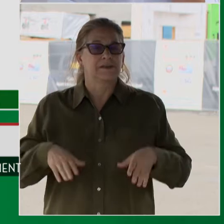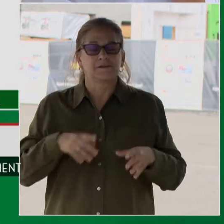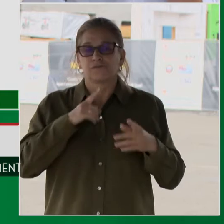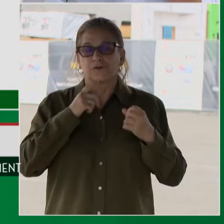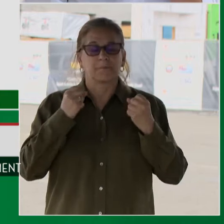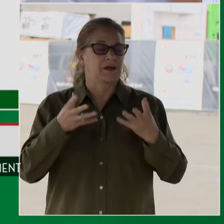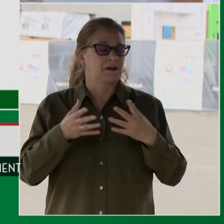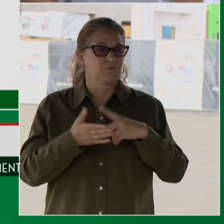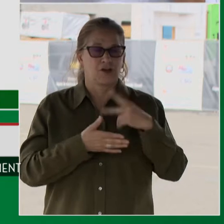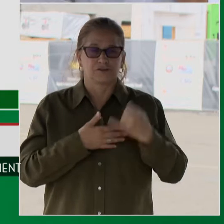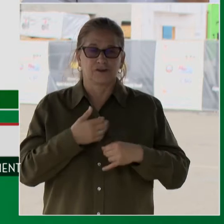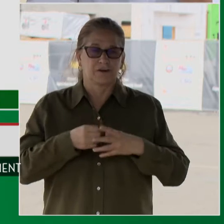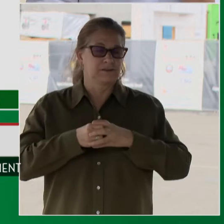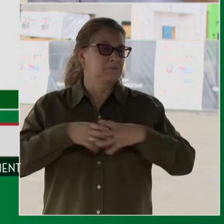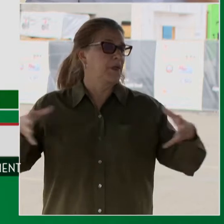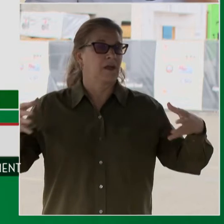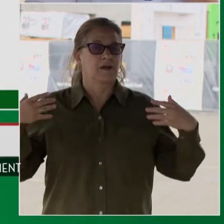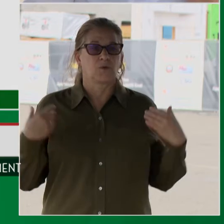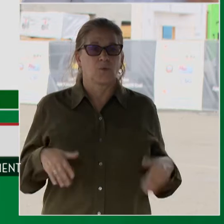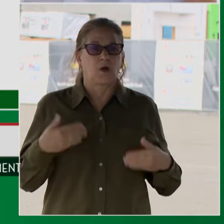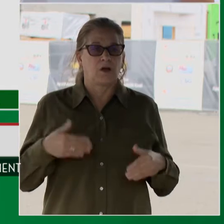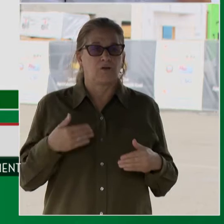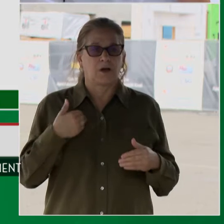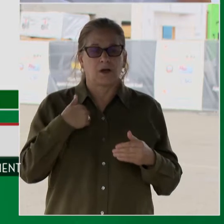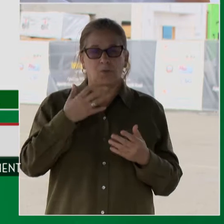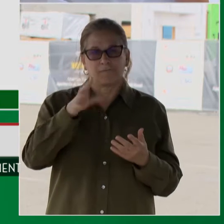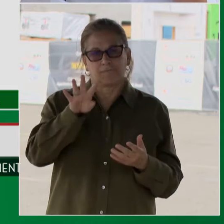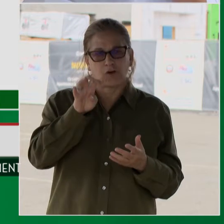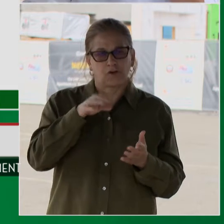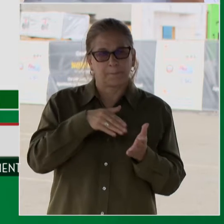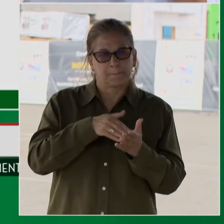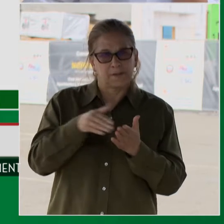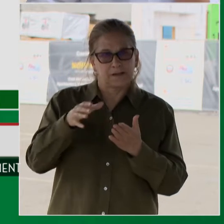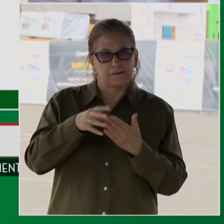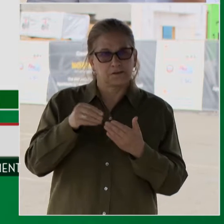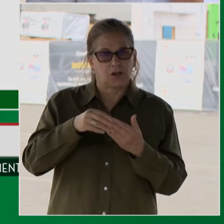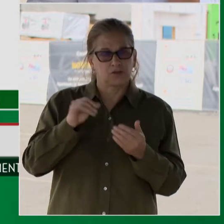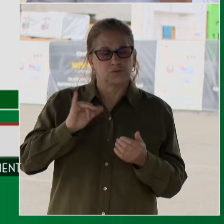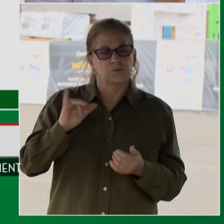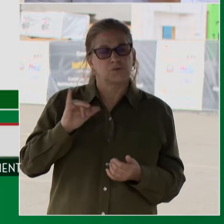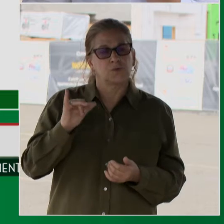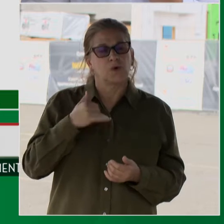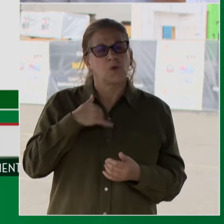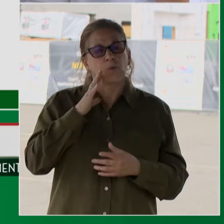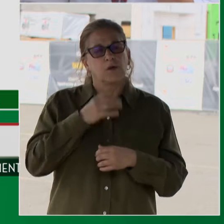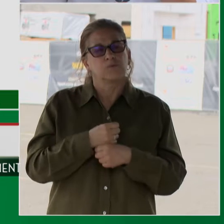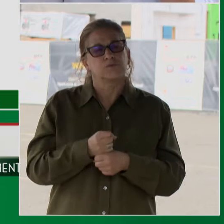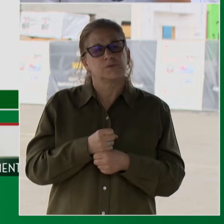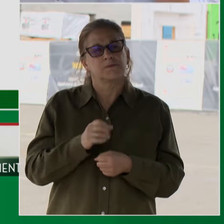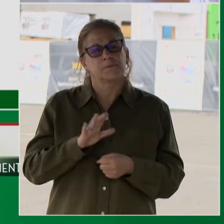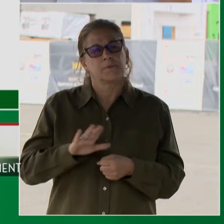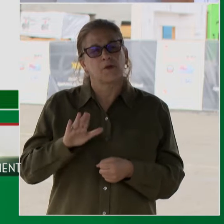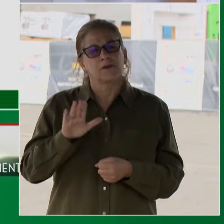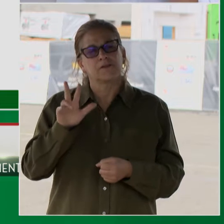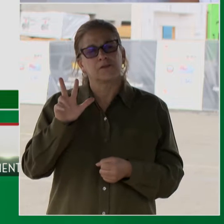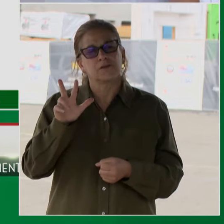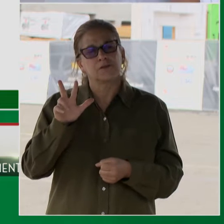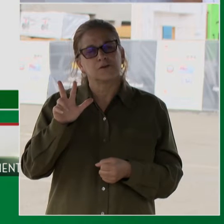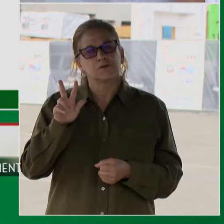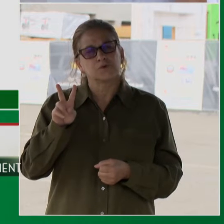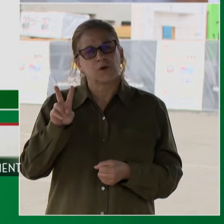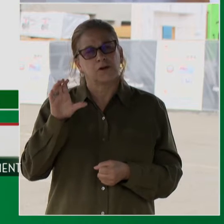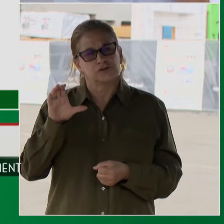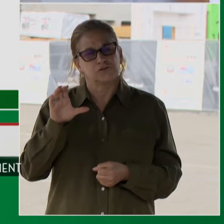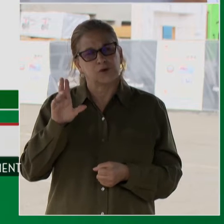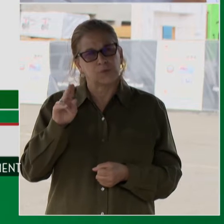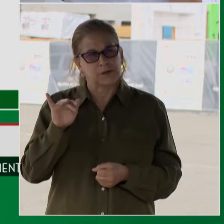the production goals with this 400 million, we should be able to produce approximately 3,300 new units of housing,